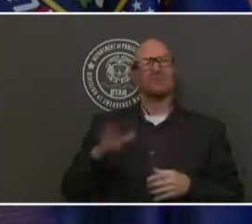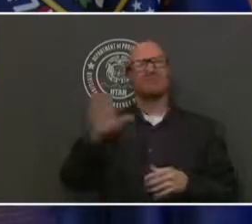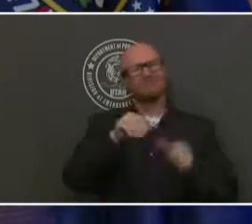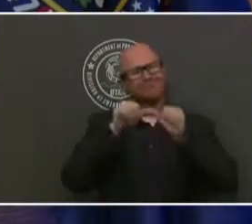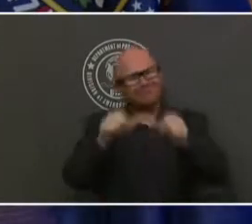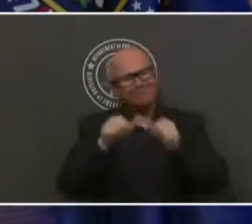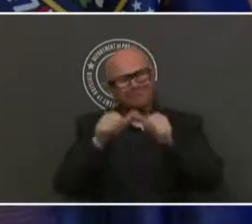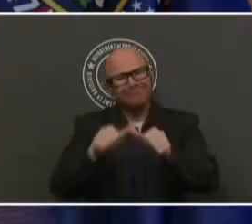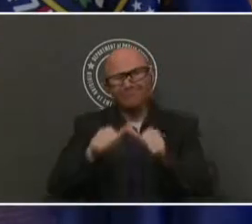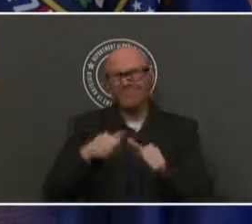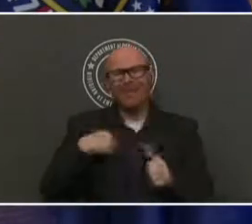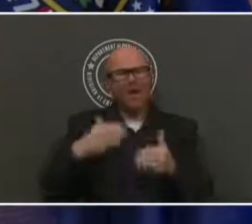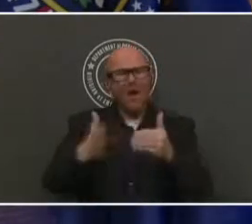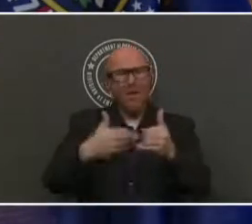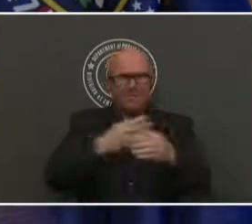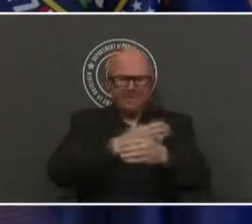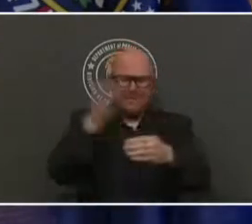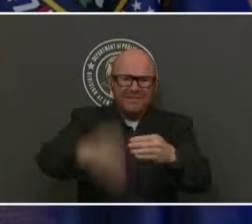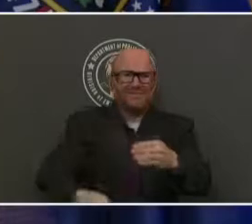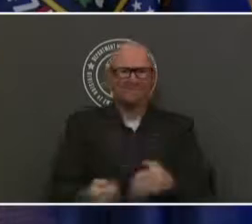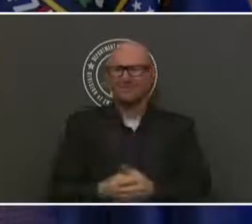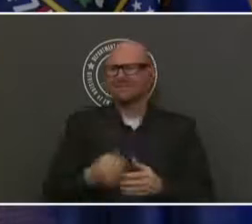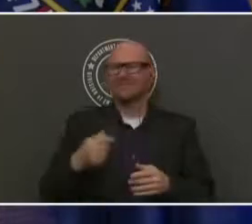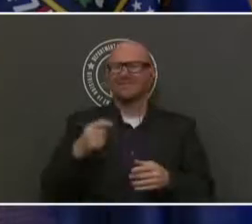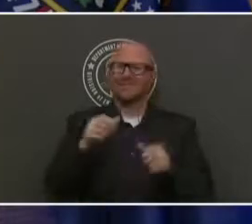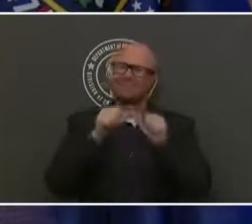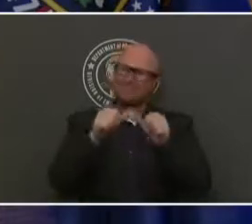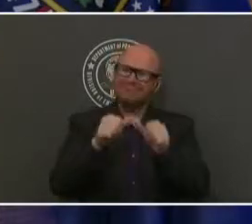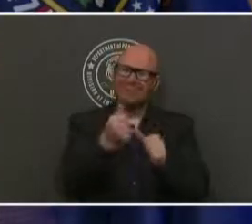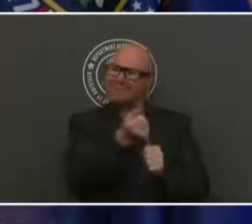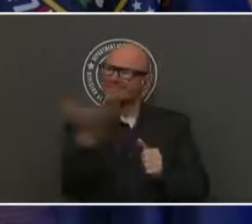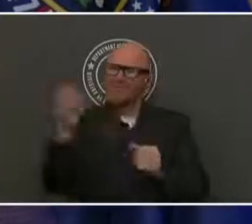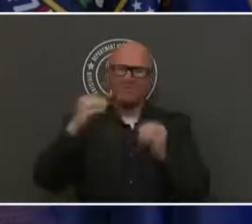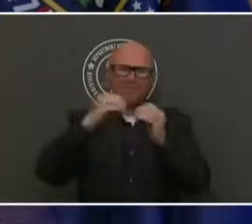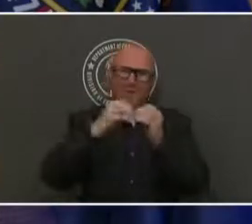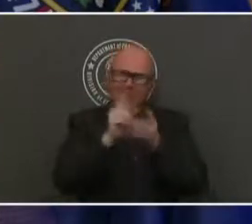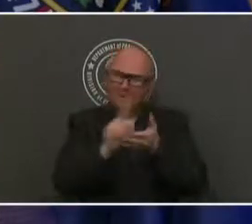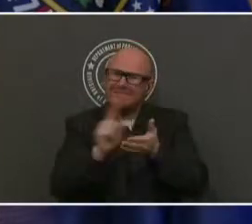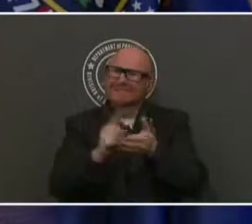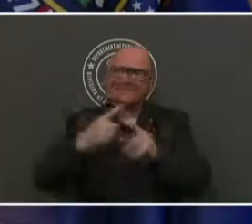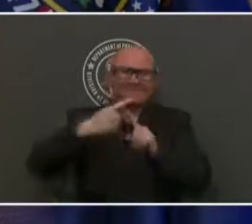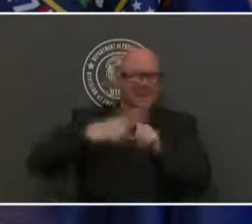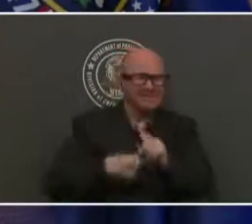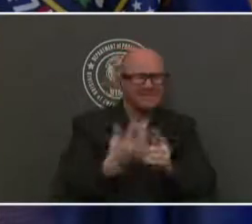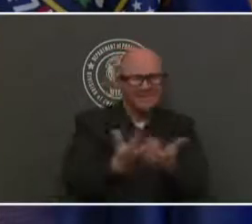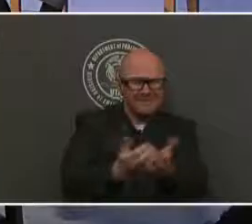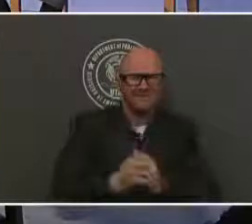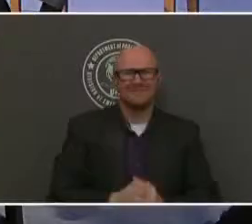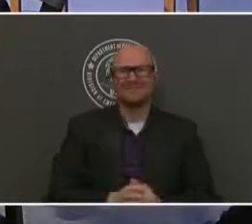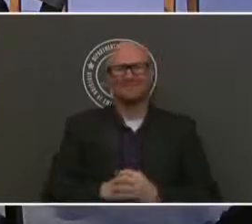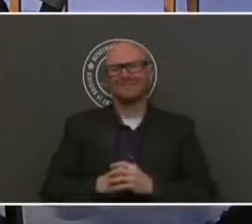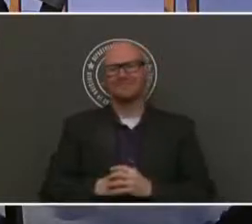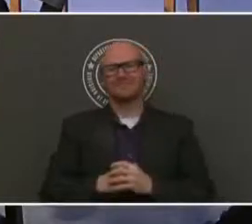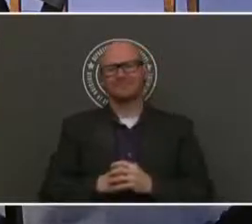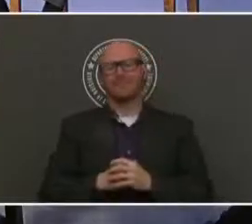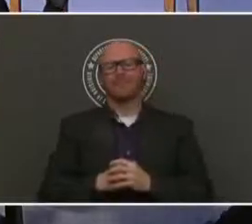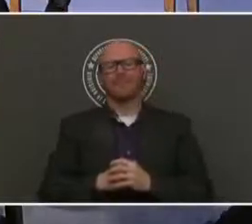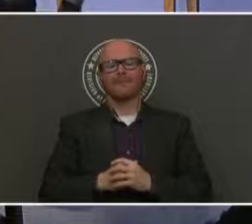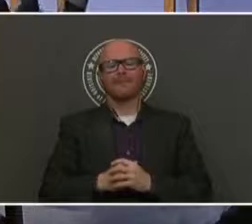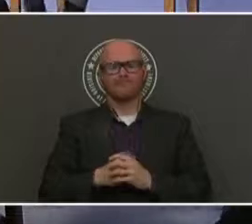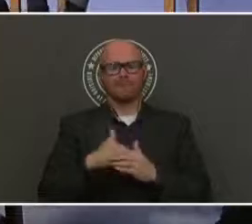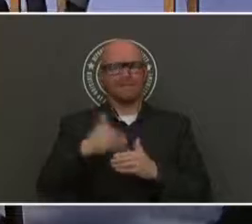there, and we encourage people to just hold on for a few more weeks. Okay, Emily Means with KUER, go ahead with your